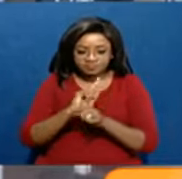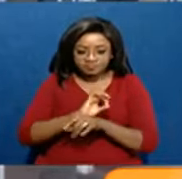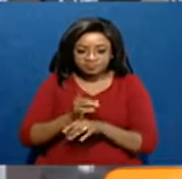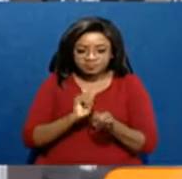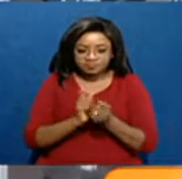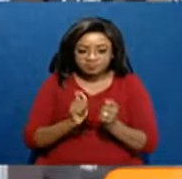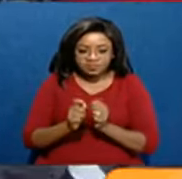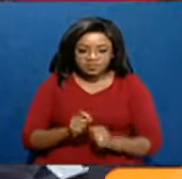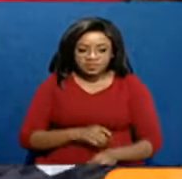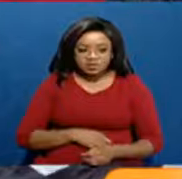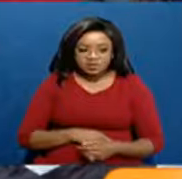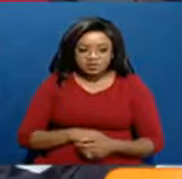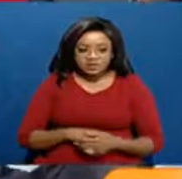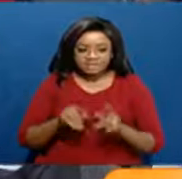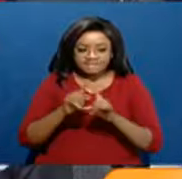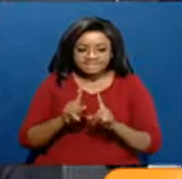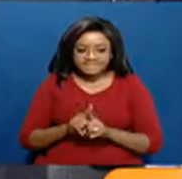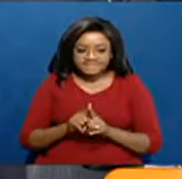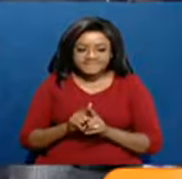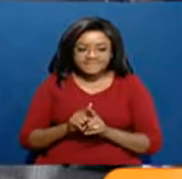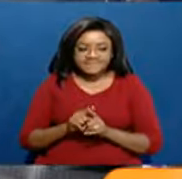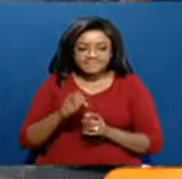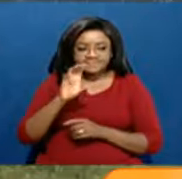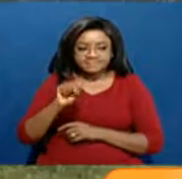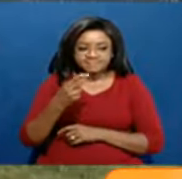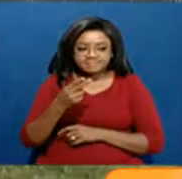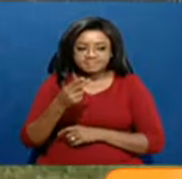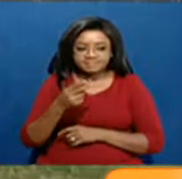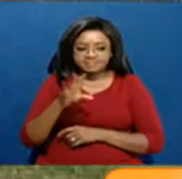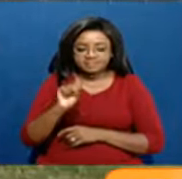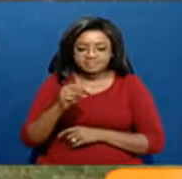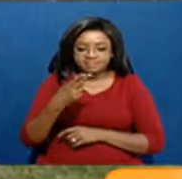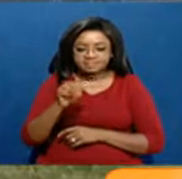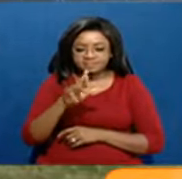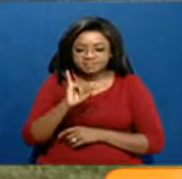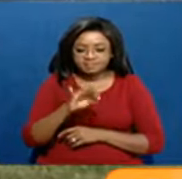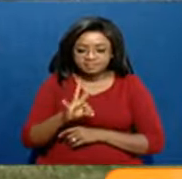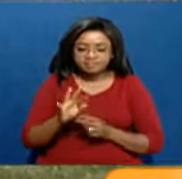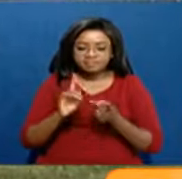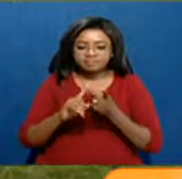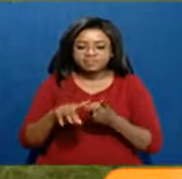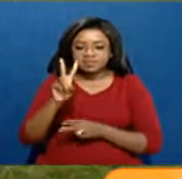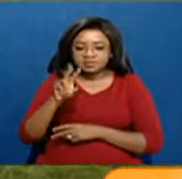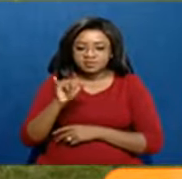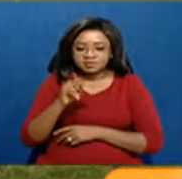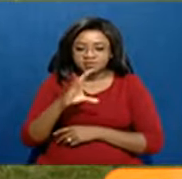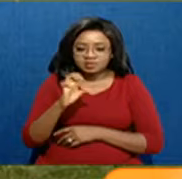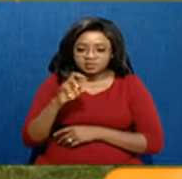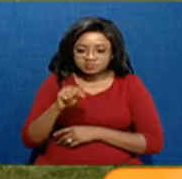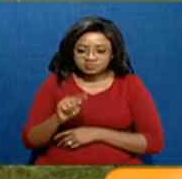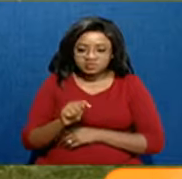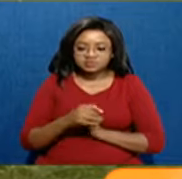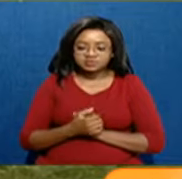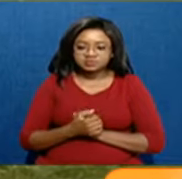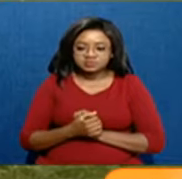team, drafting Geoffrey Simiti Ocheng and Sharif Musa of Gor Mahia, as well as Vincent Mahiga of AFC Leopards.